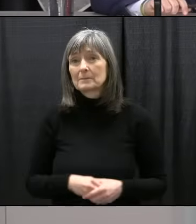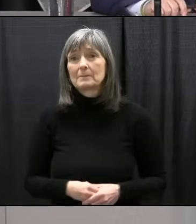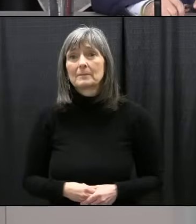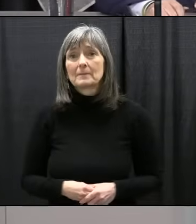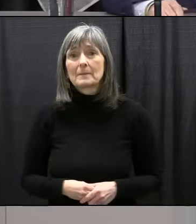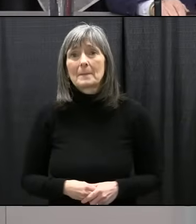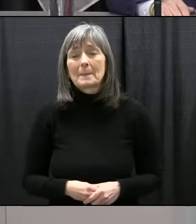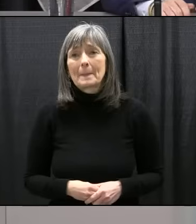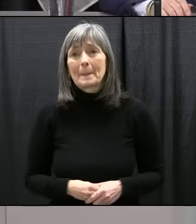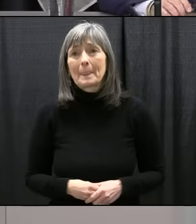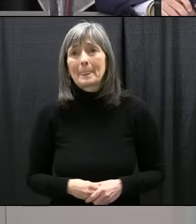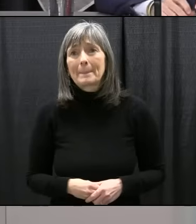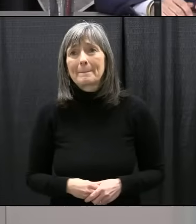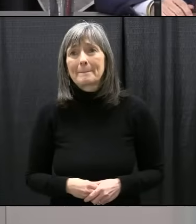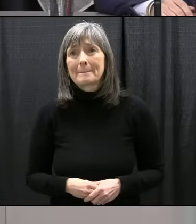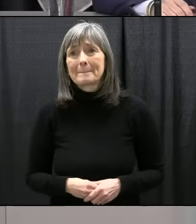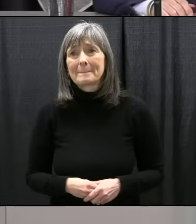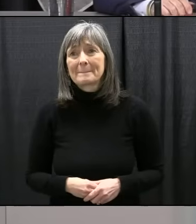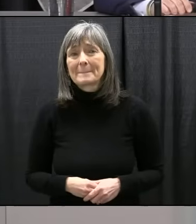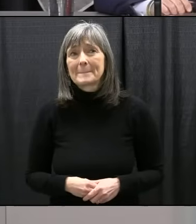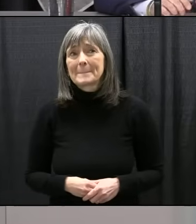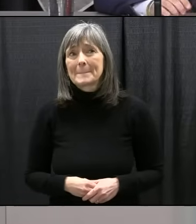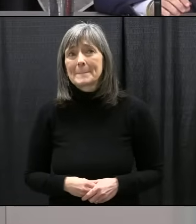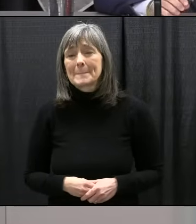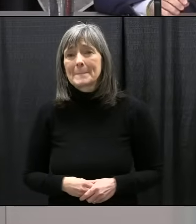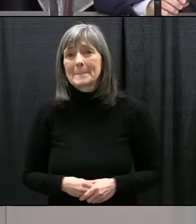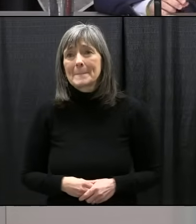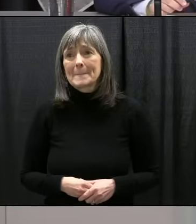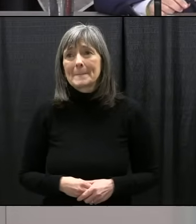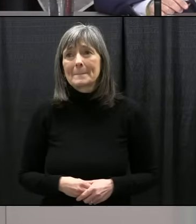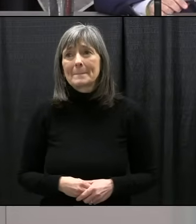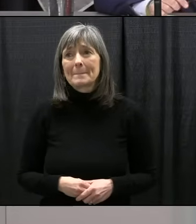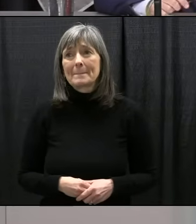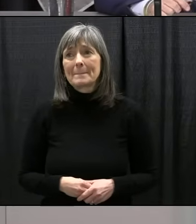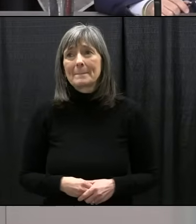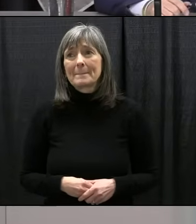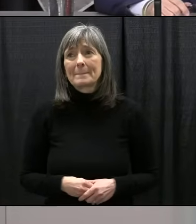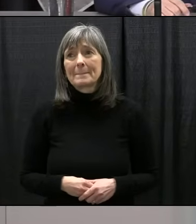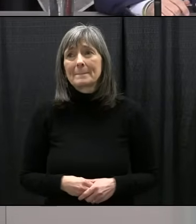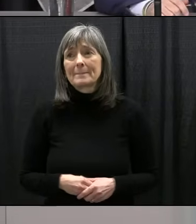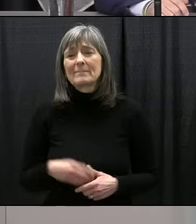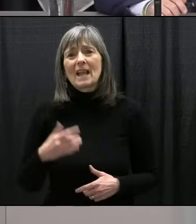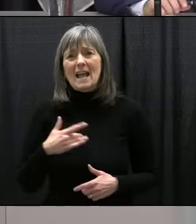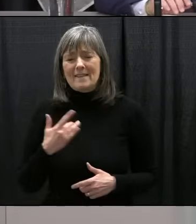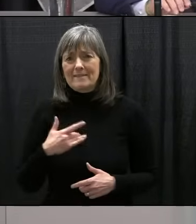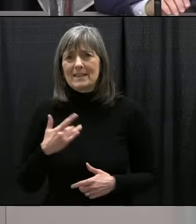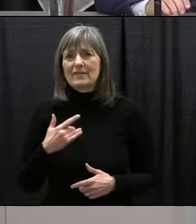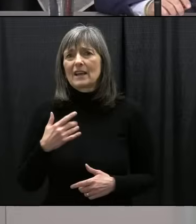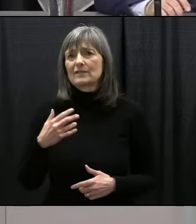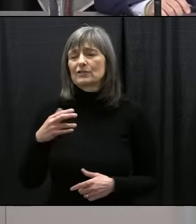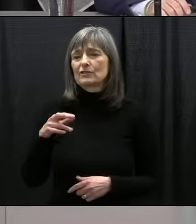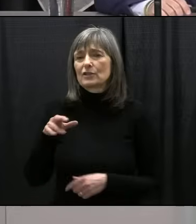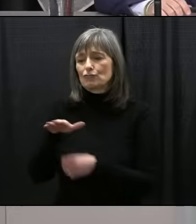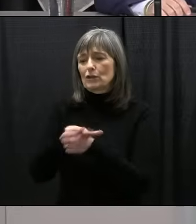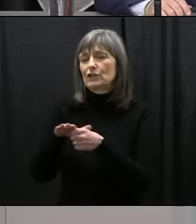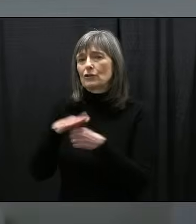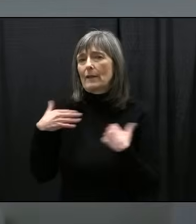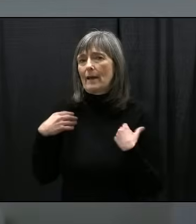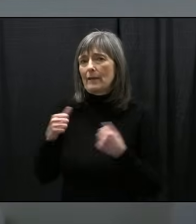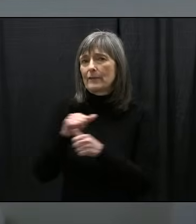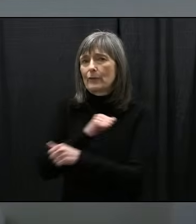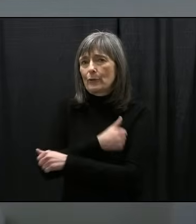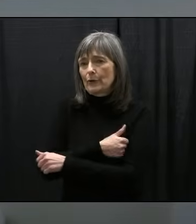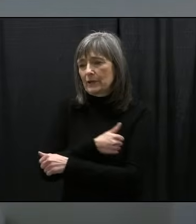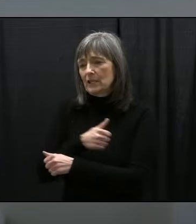Yeah, no, it's a good question, Peter. I think, realistically speaking, that is very much an RHA operational issue, and it may